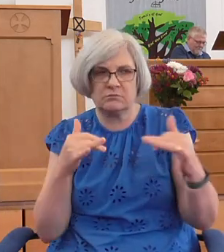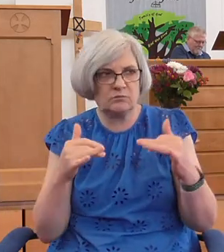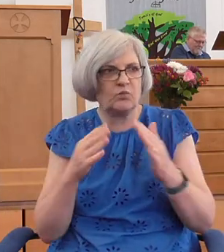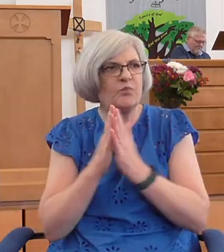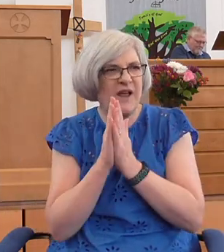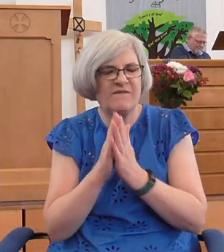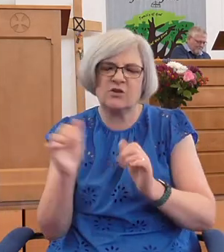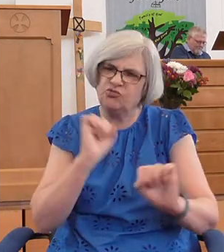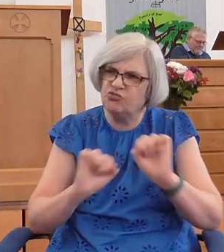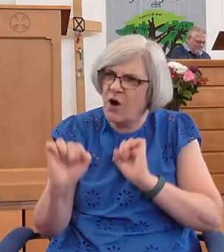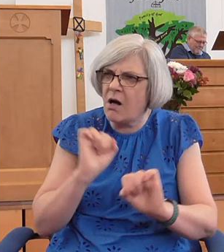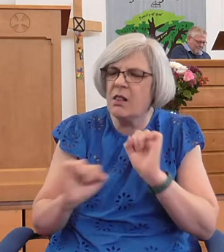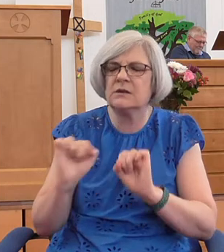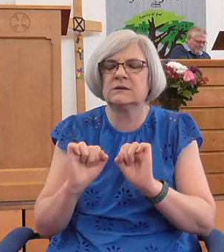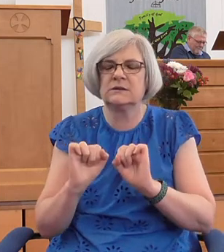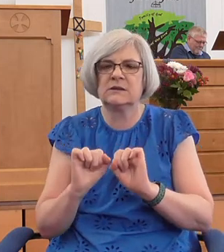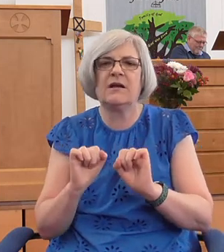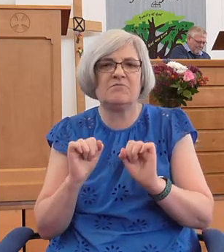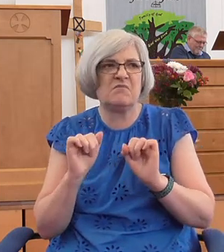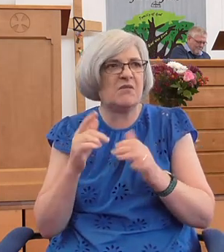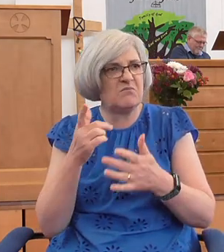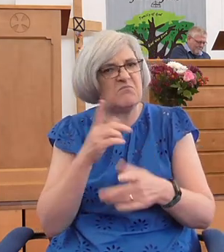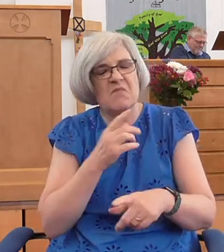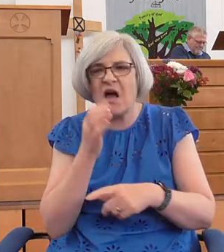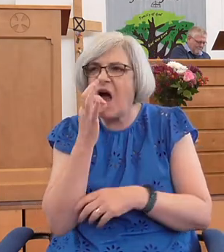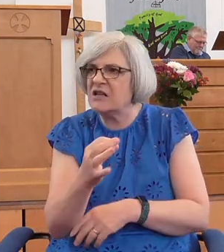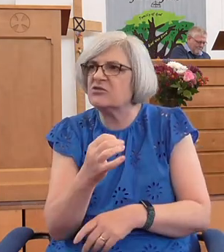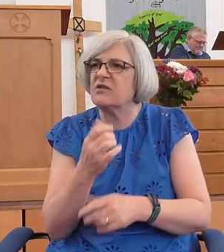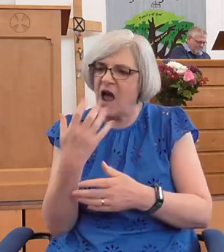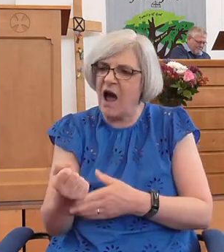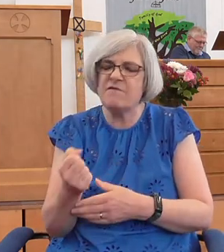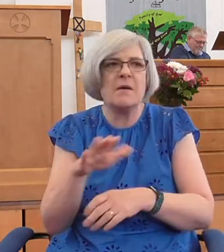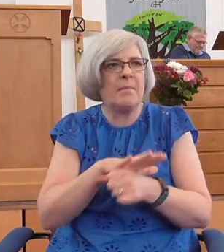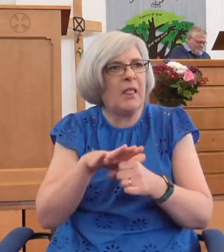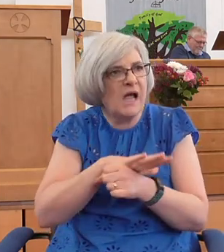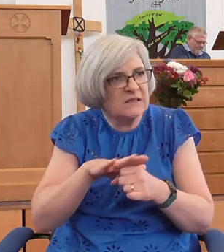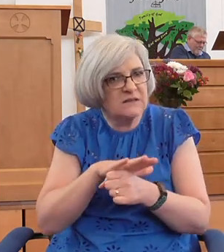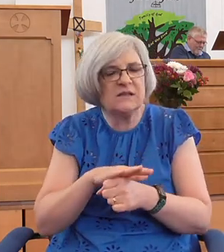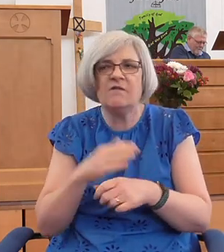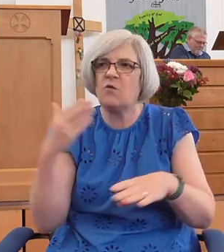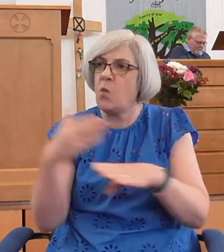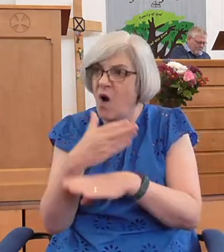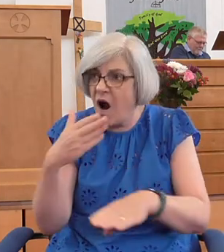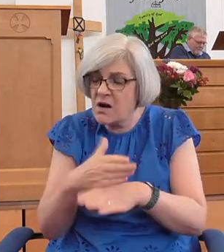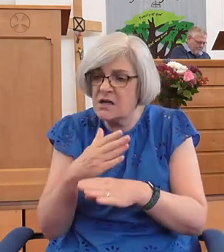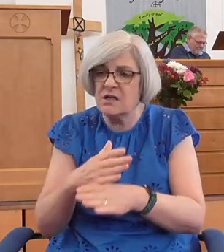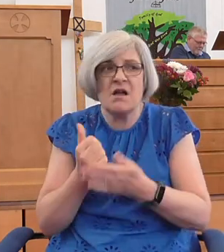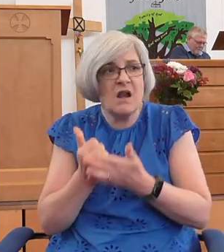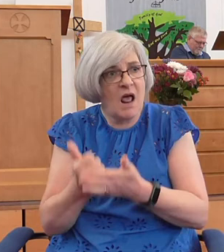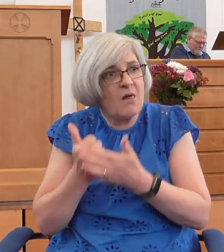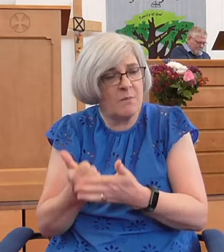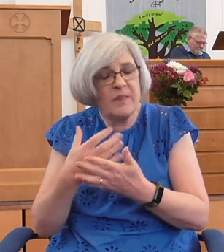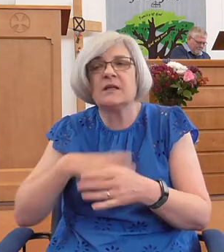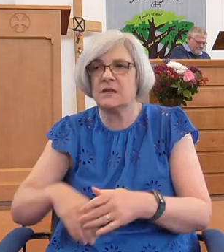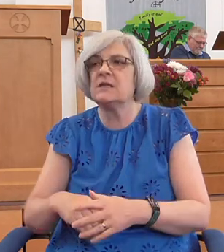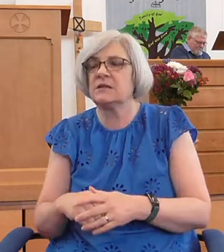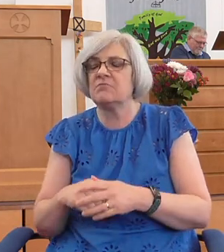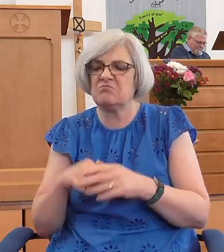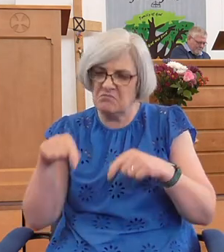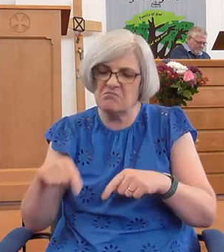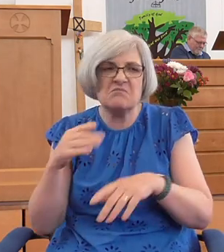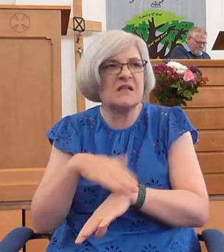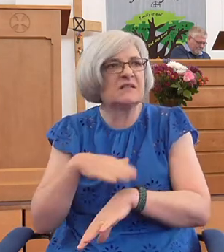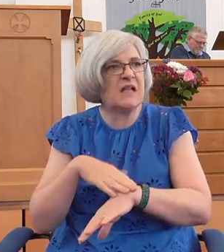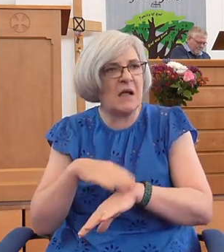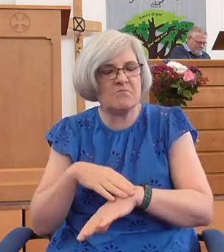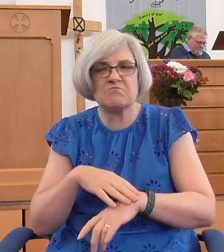in countries where they are safe. Help them to be able to find places for work, and help them to get the aid that they so desperately need at this time as the